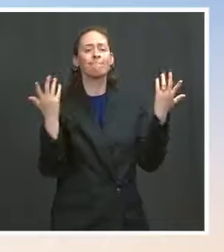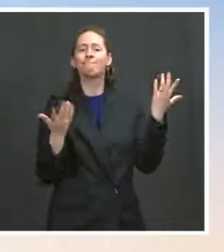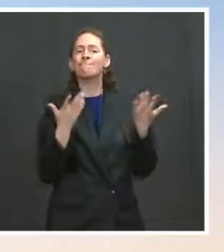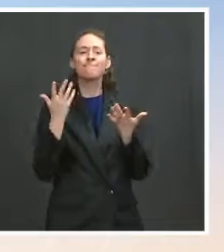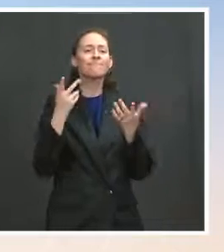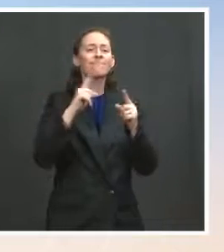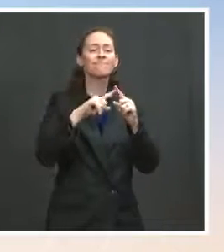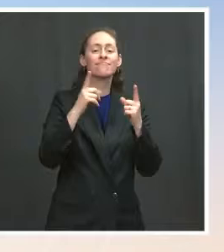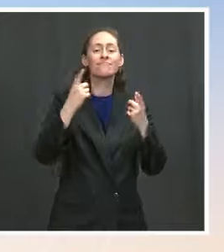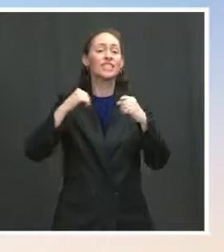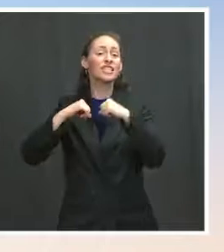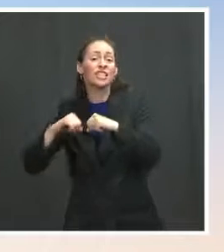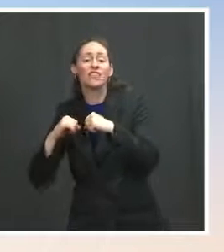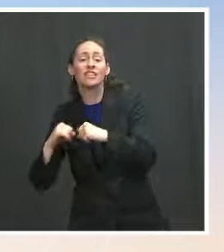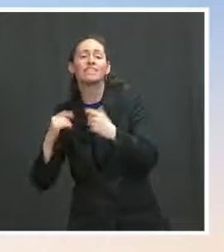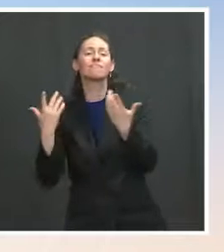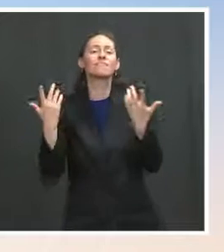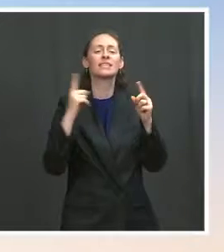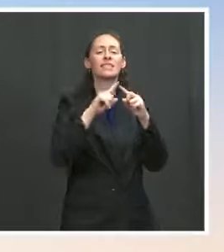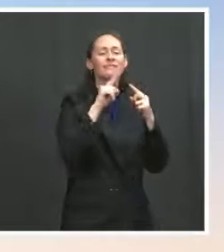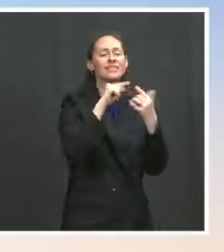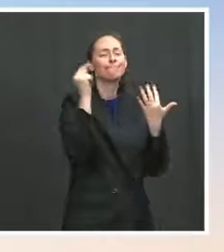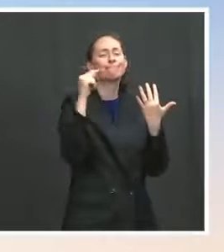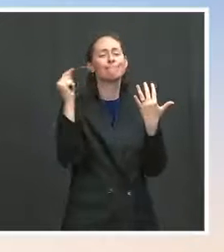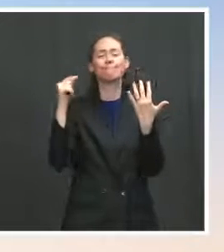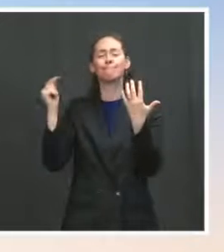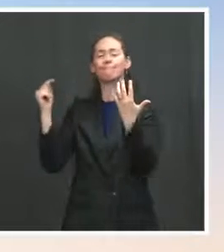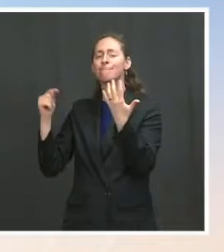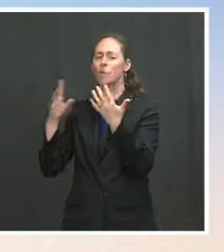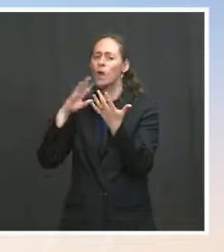range of topics they can clearly discuss,